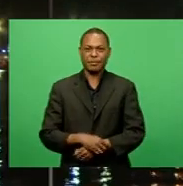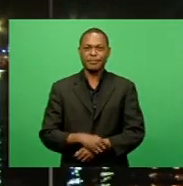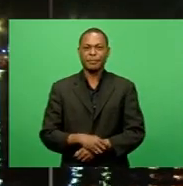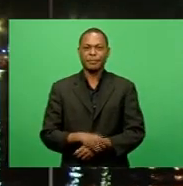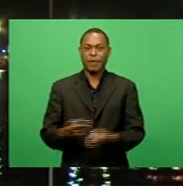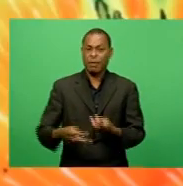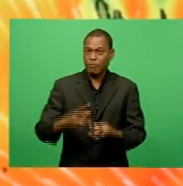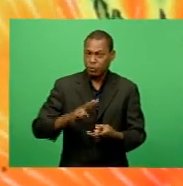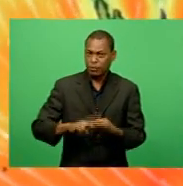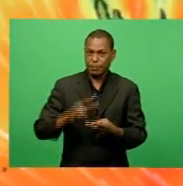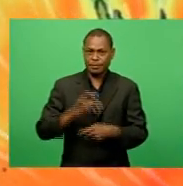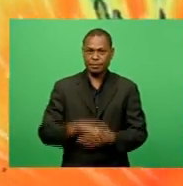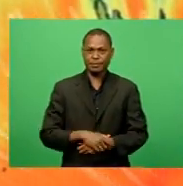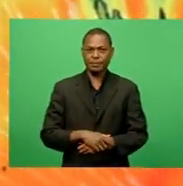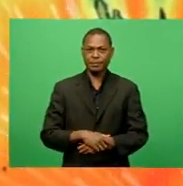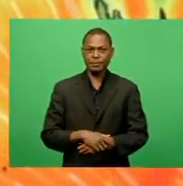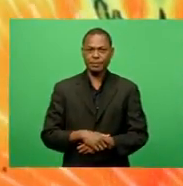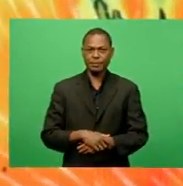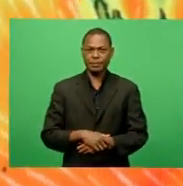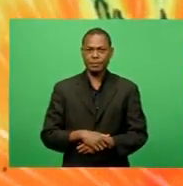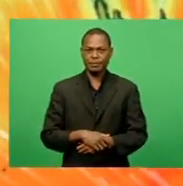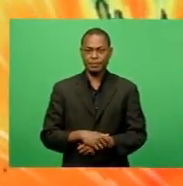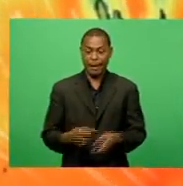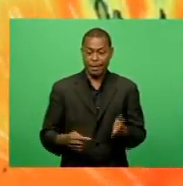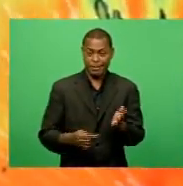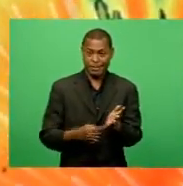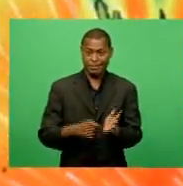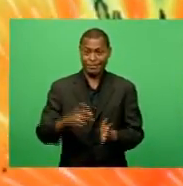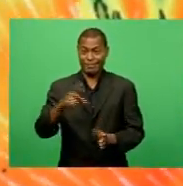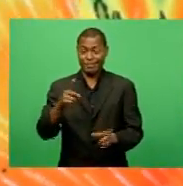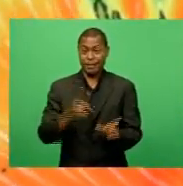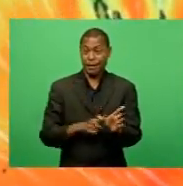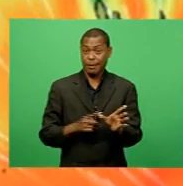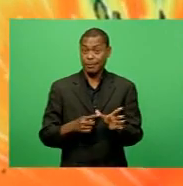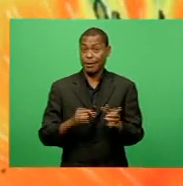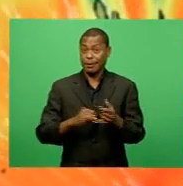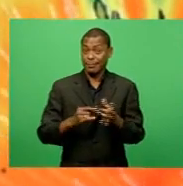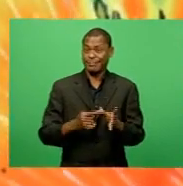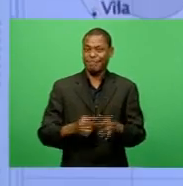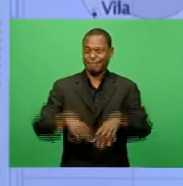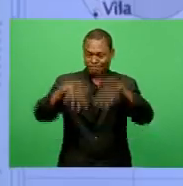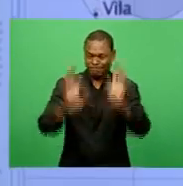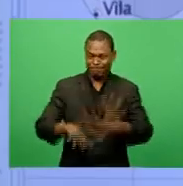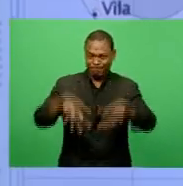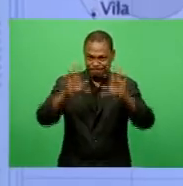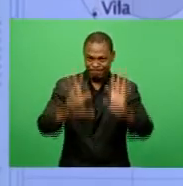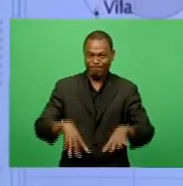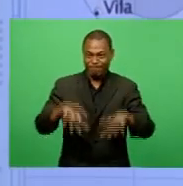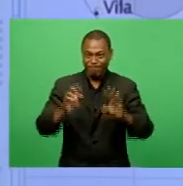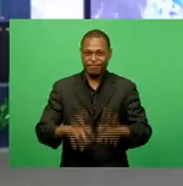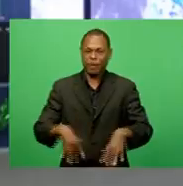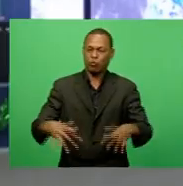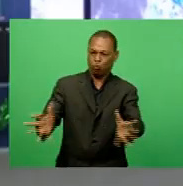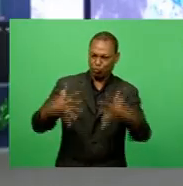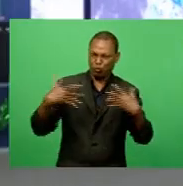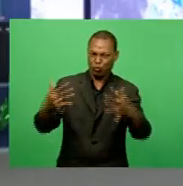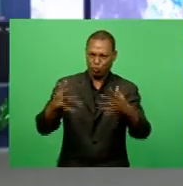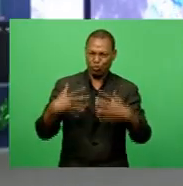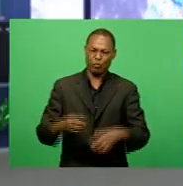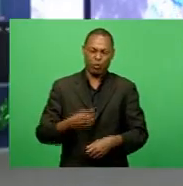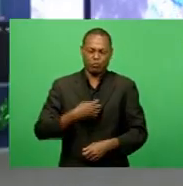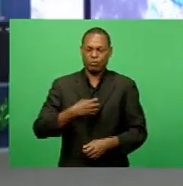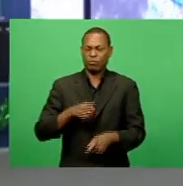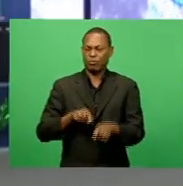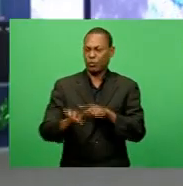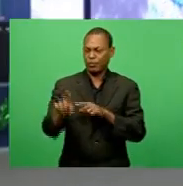crops. Tropical Cyclone Yasa will bring continuous heavy rain and destructive winds to most parts of Fiji. The extent